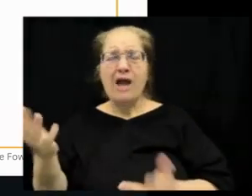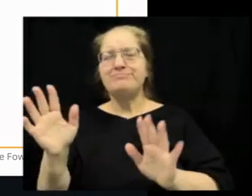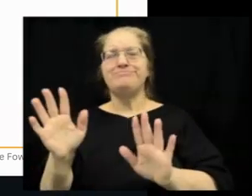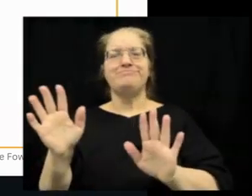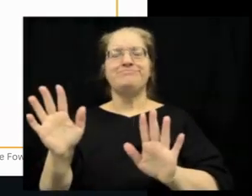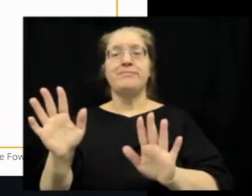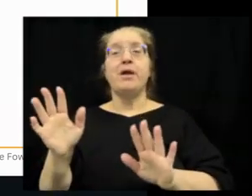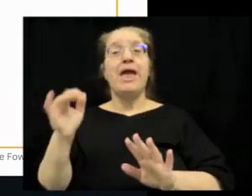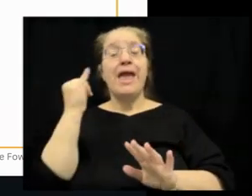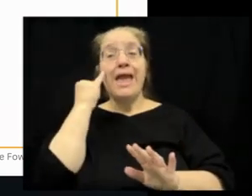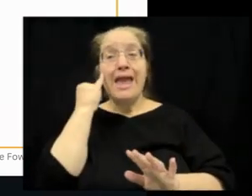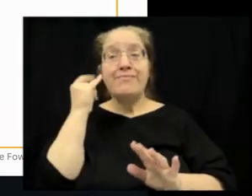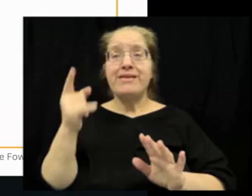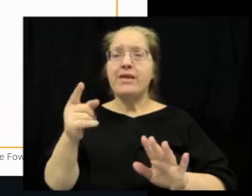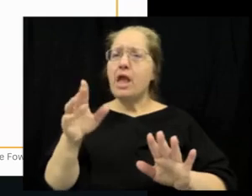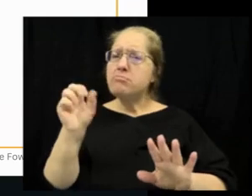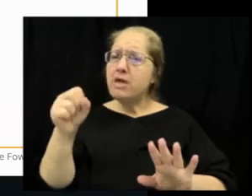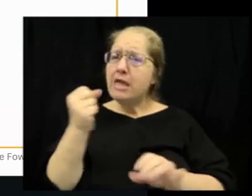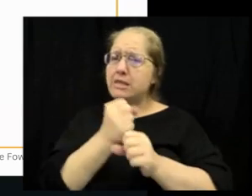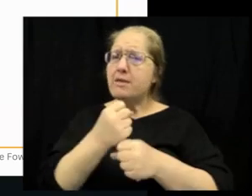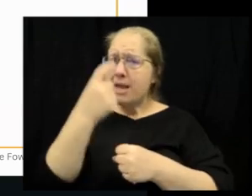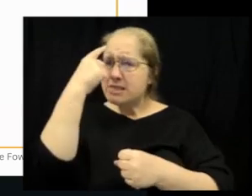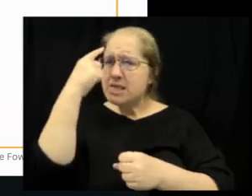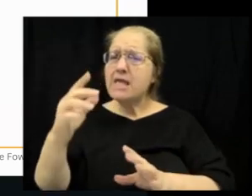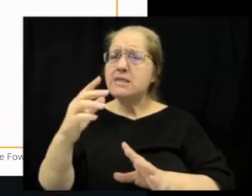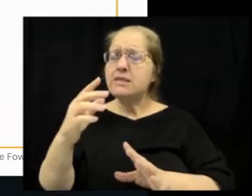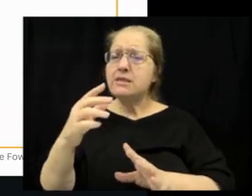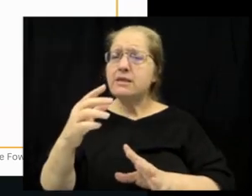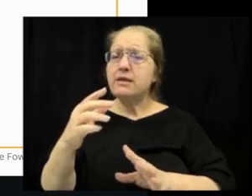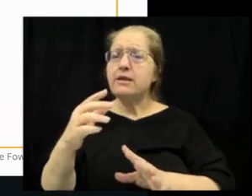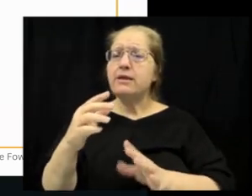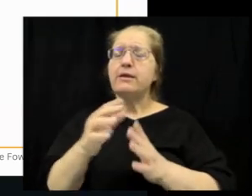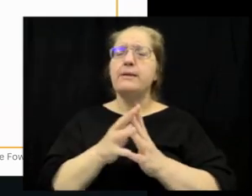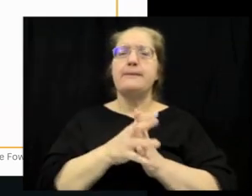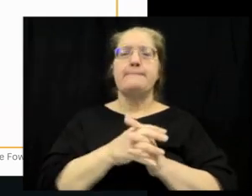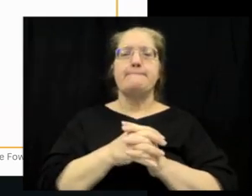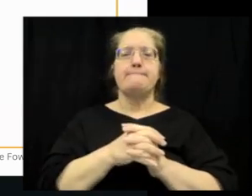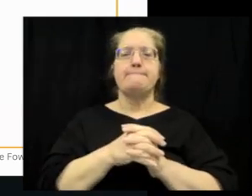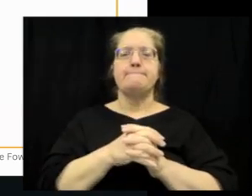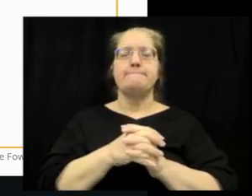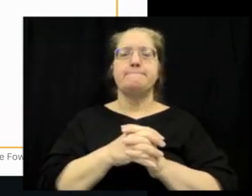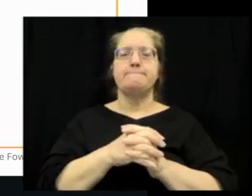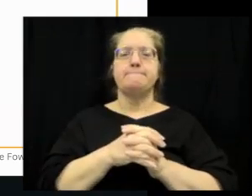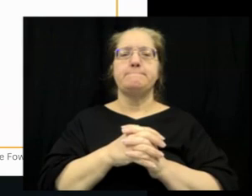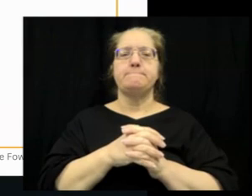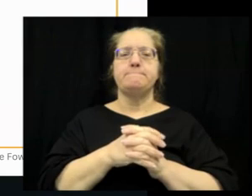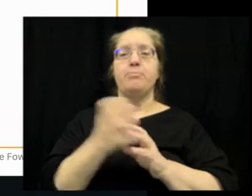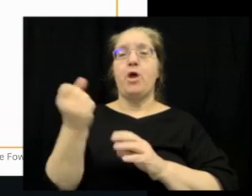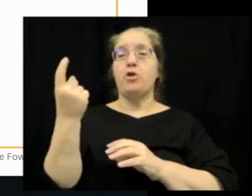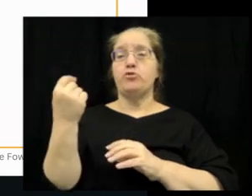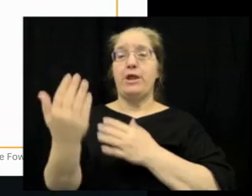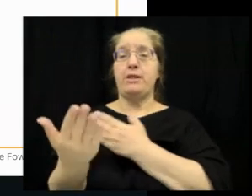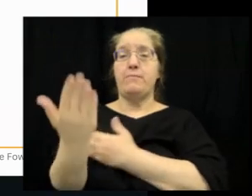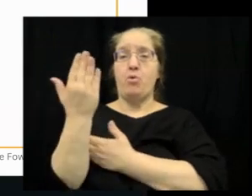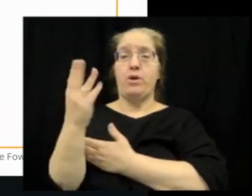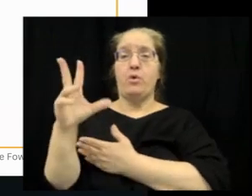just go, yeah, that makes sense, pipe down. So in the morning, in the 30 minutes when